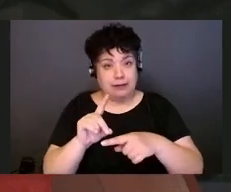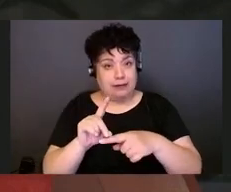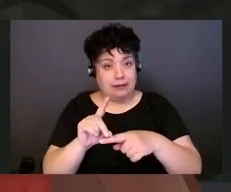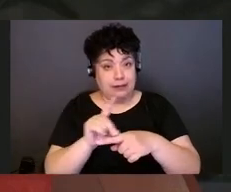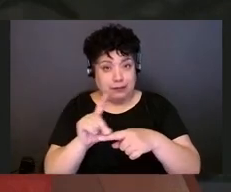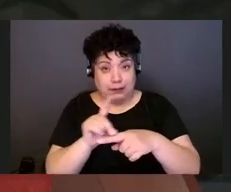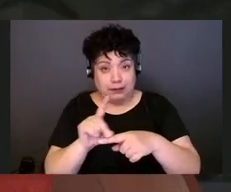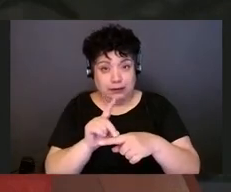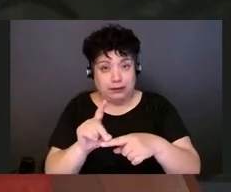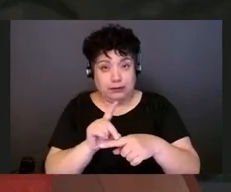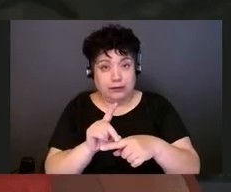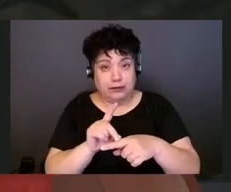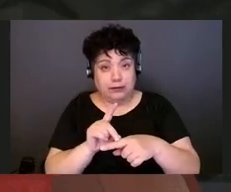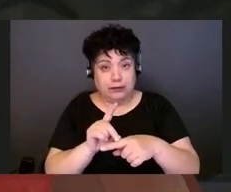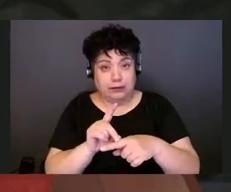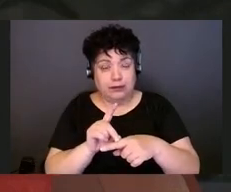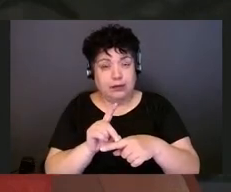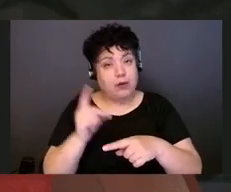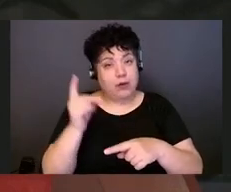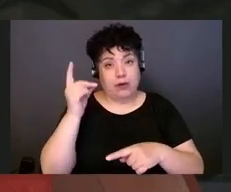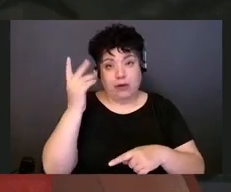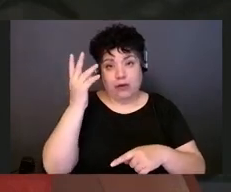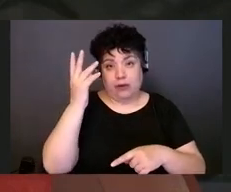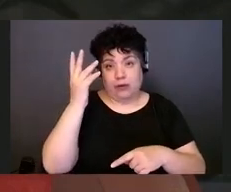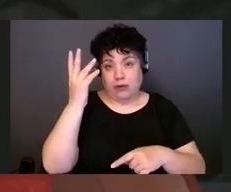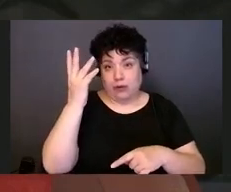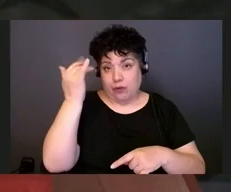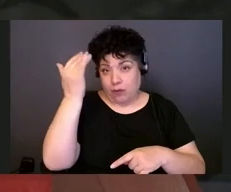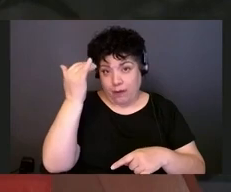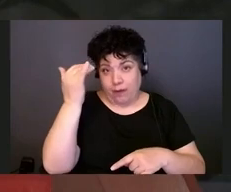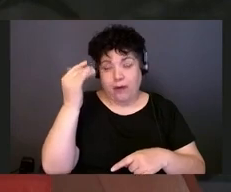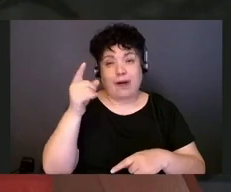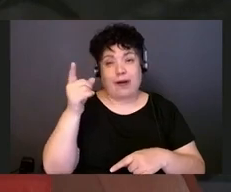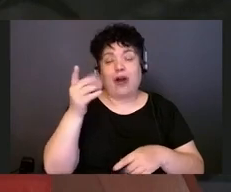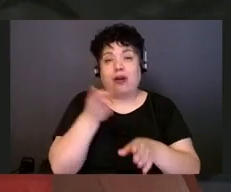created to discover everything about us.